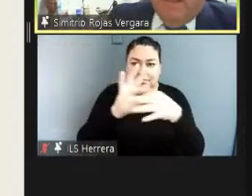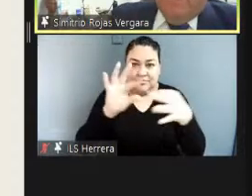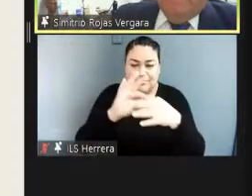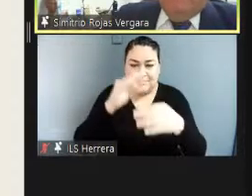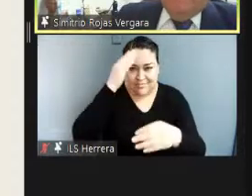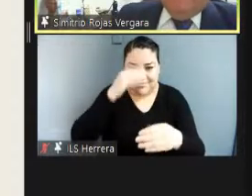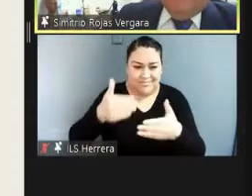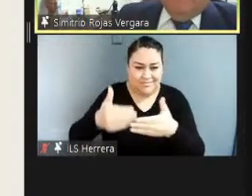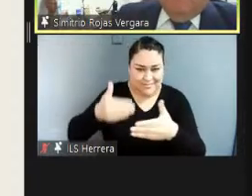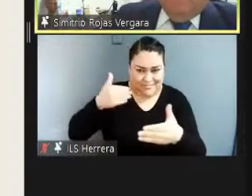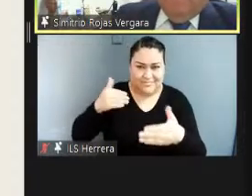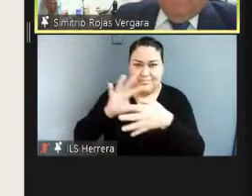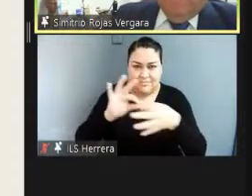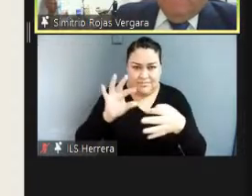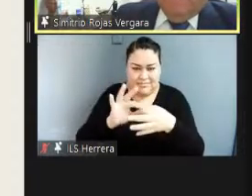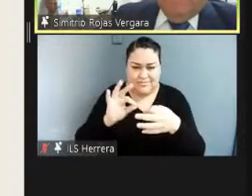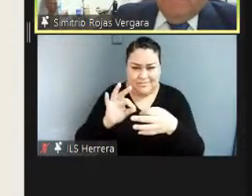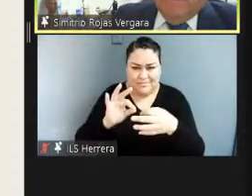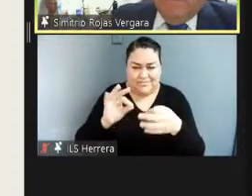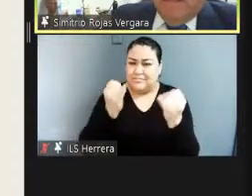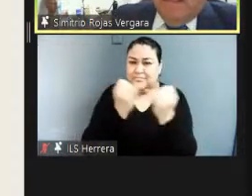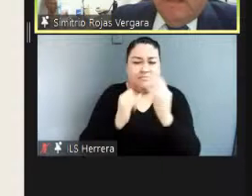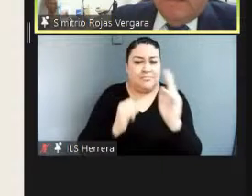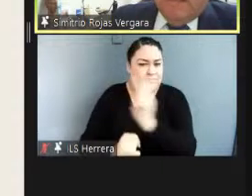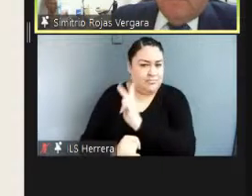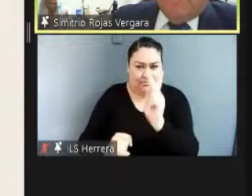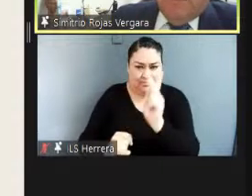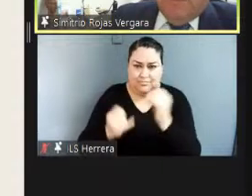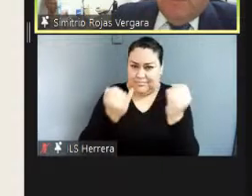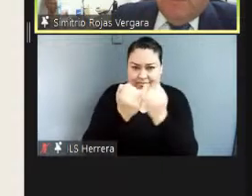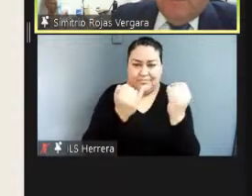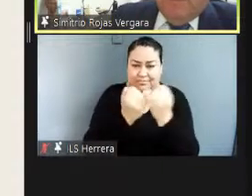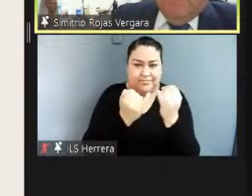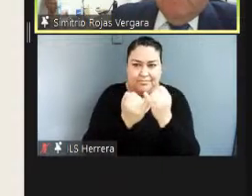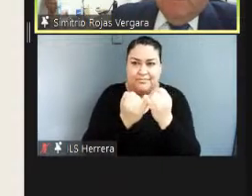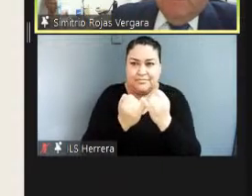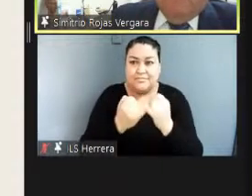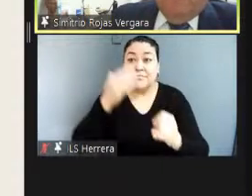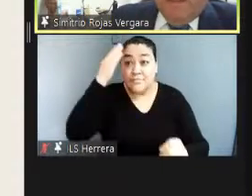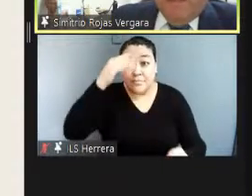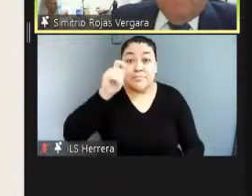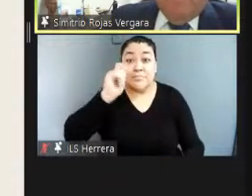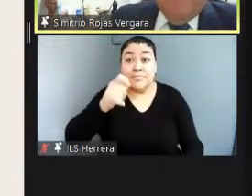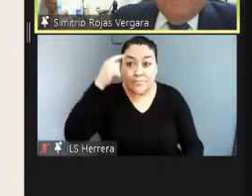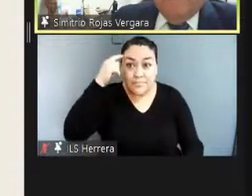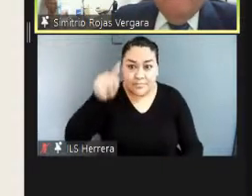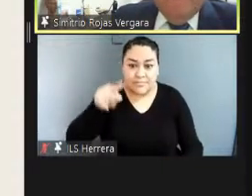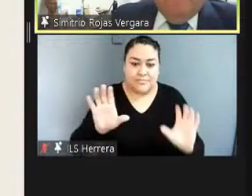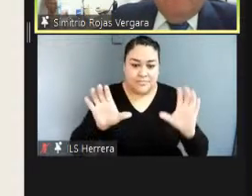curriculum, as was said before by Dr. Saavedra, we need to do